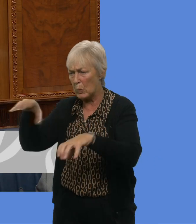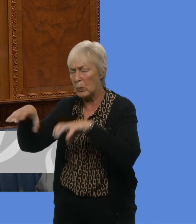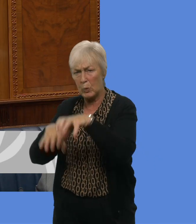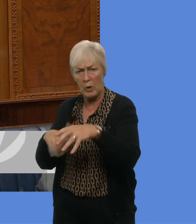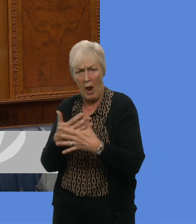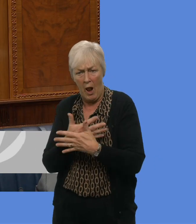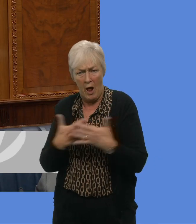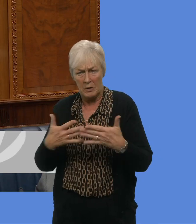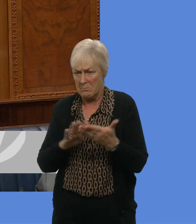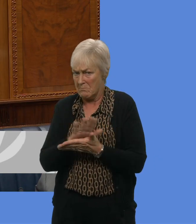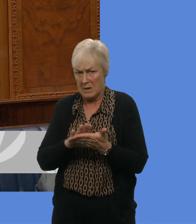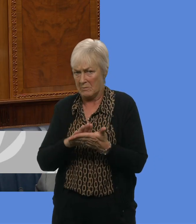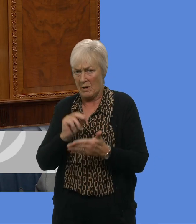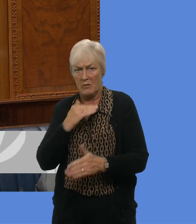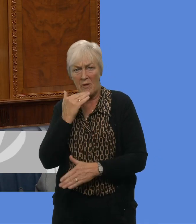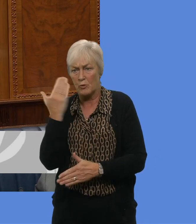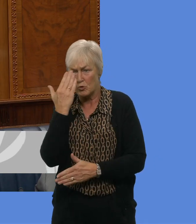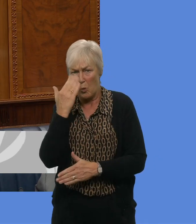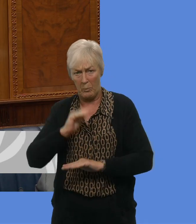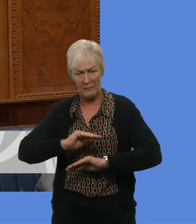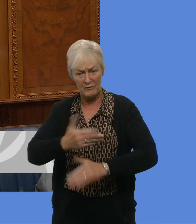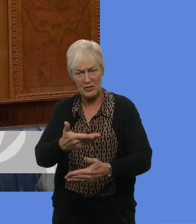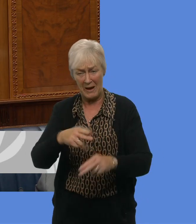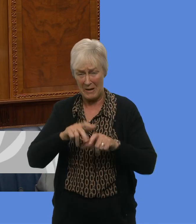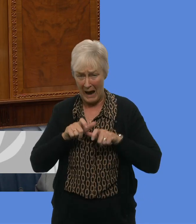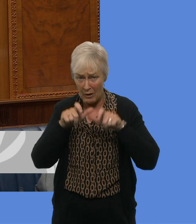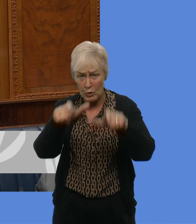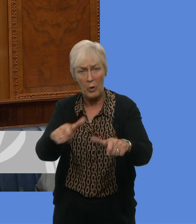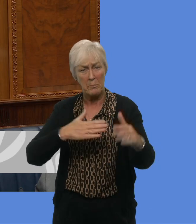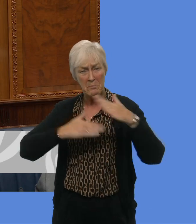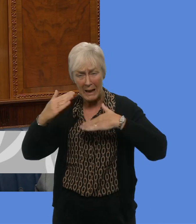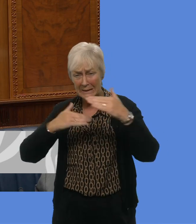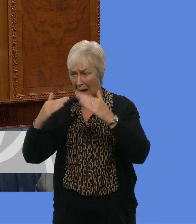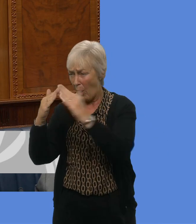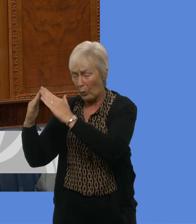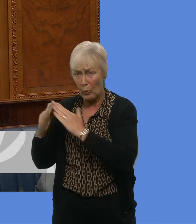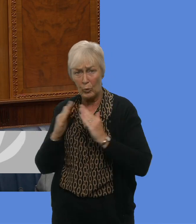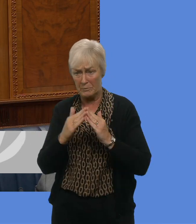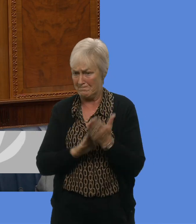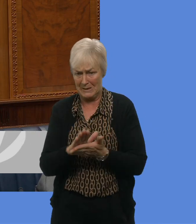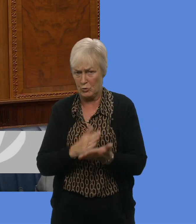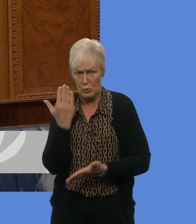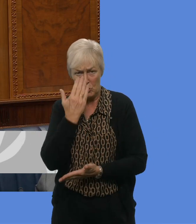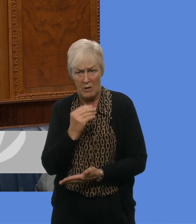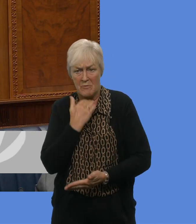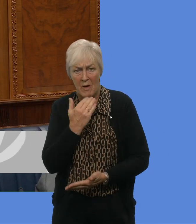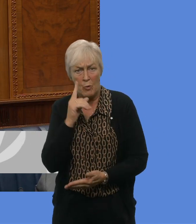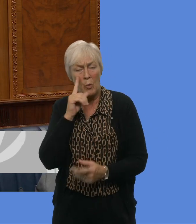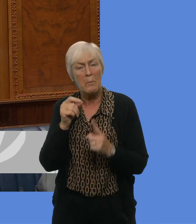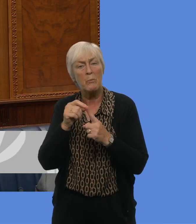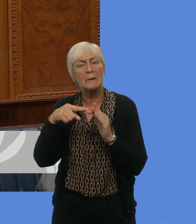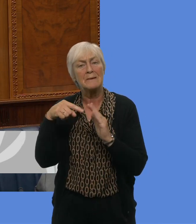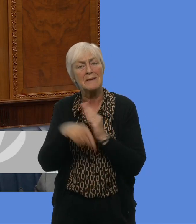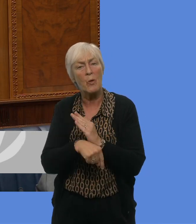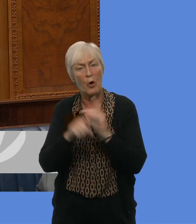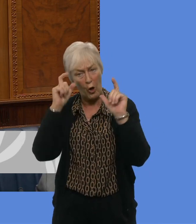that we do not have the school provisions if it continues at the rate that it's going at this moment in time. And if you look at the likes of Portadown College, which is